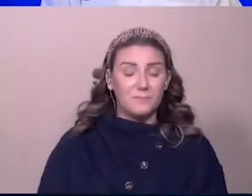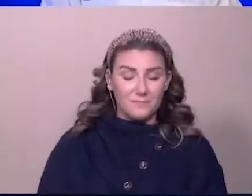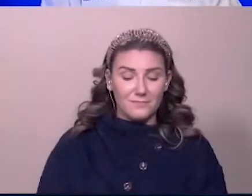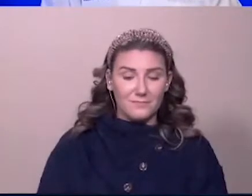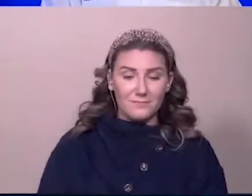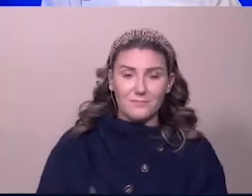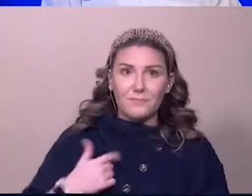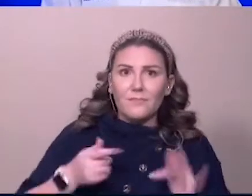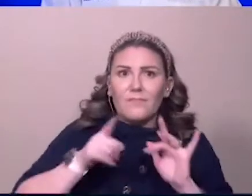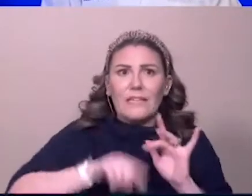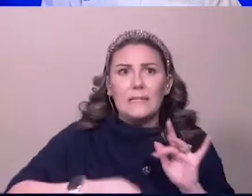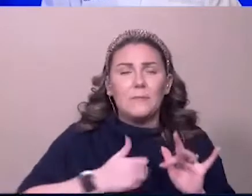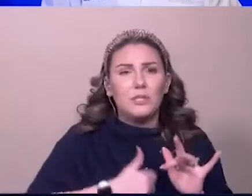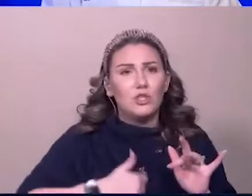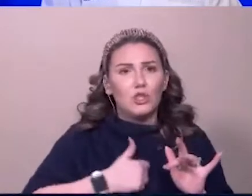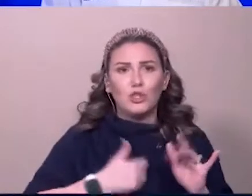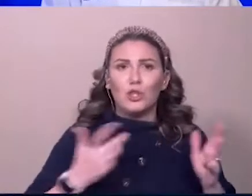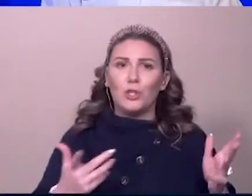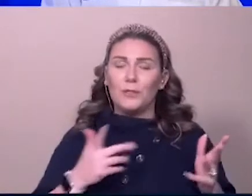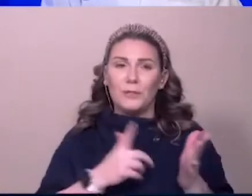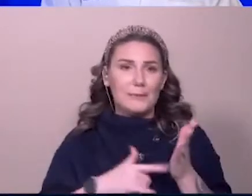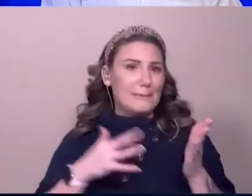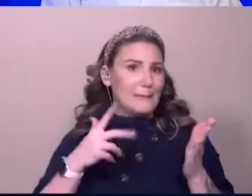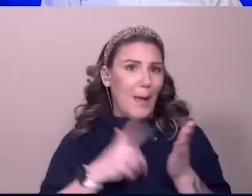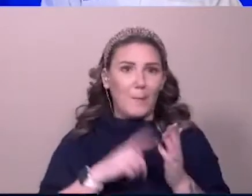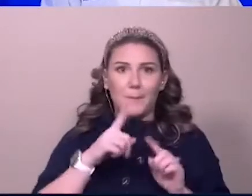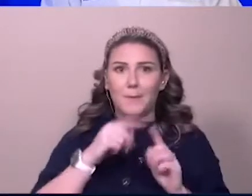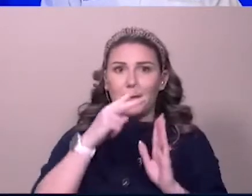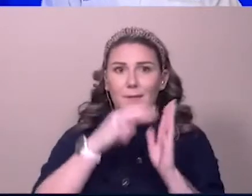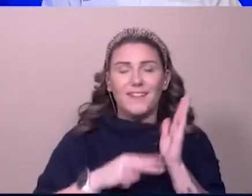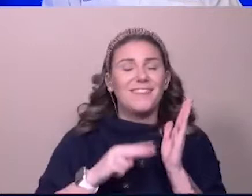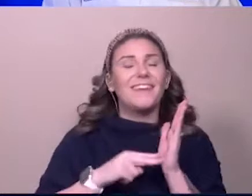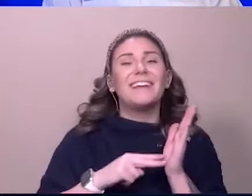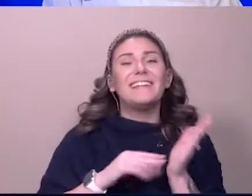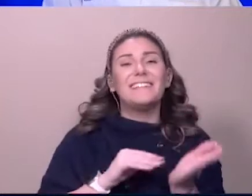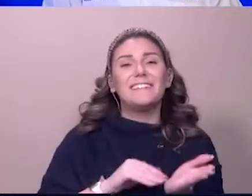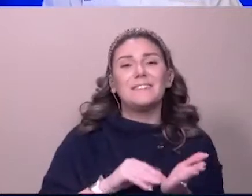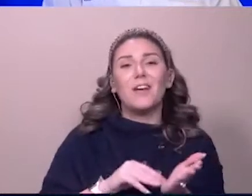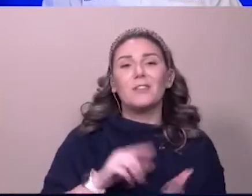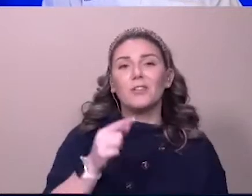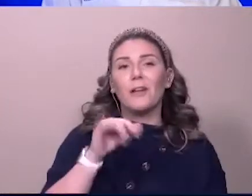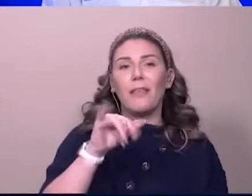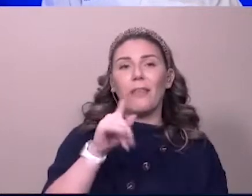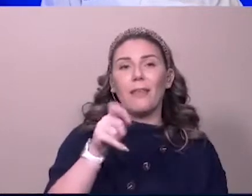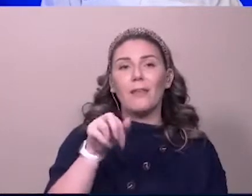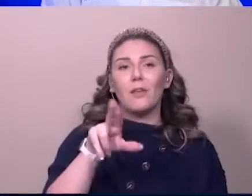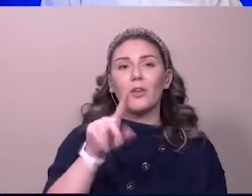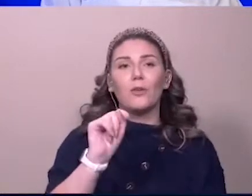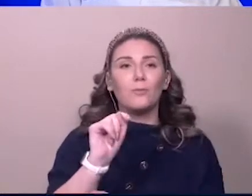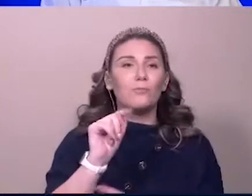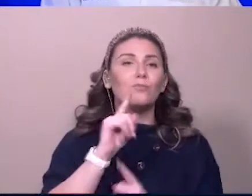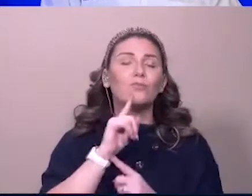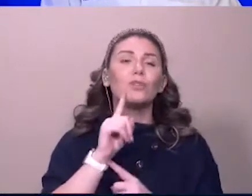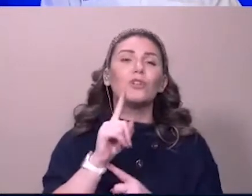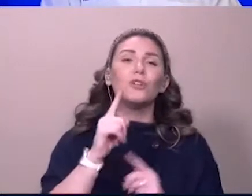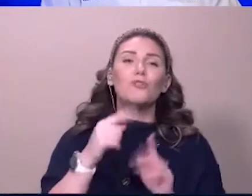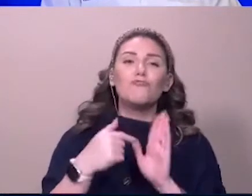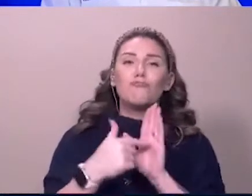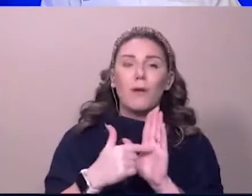over and I apologize because sometimes I'm illiterate. Dr. William Gilberts II is the Chief Medical Officer representing St. Luke's Health System